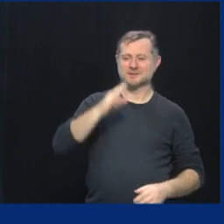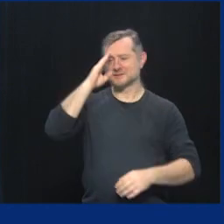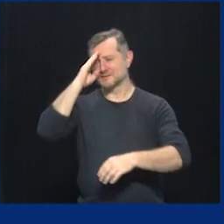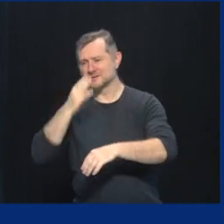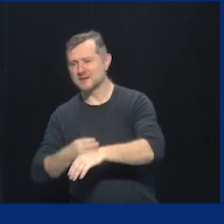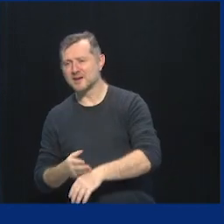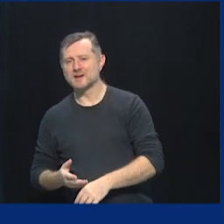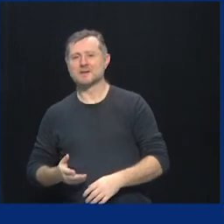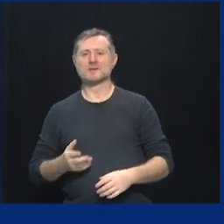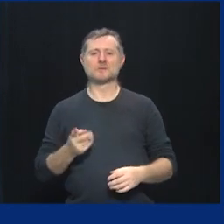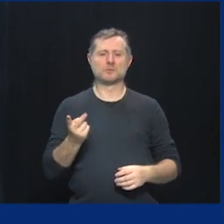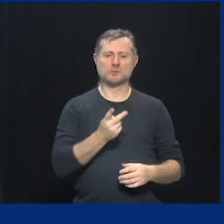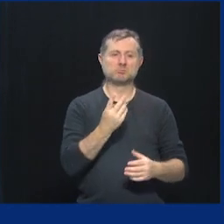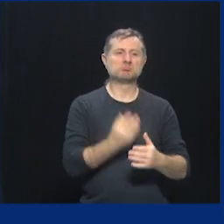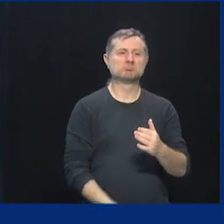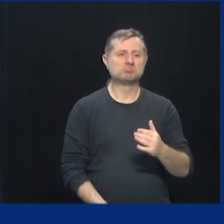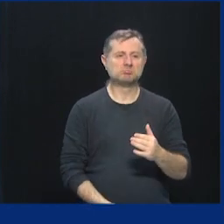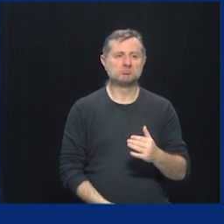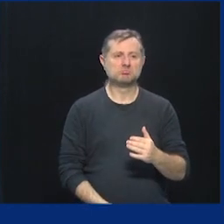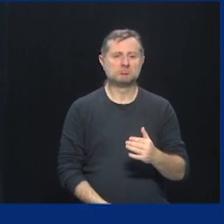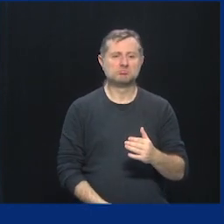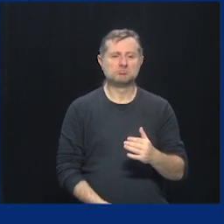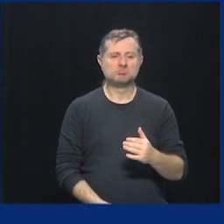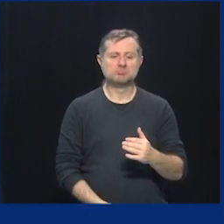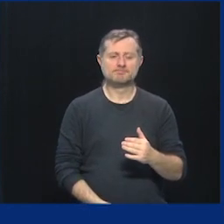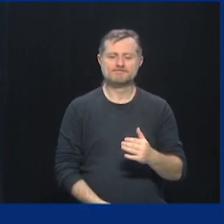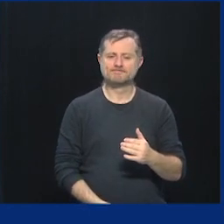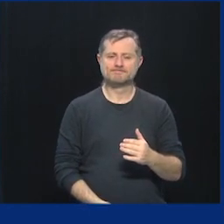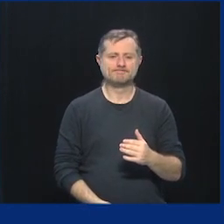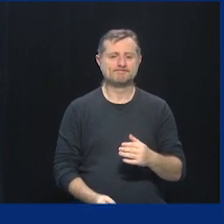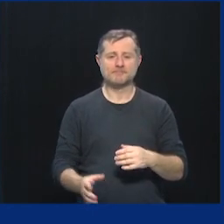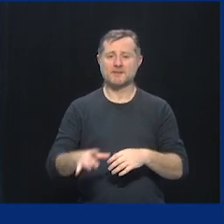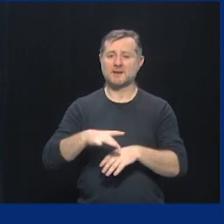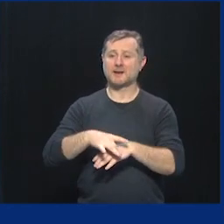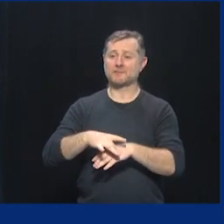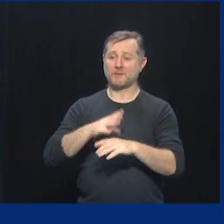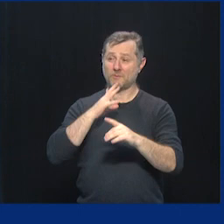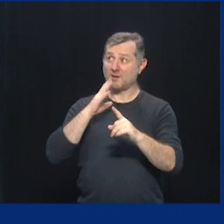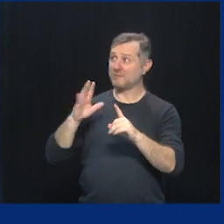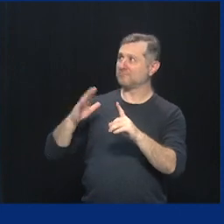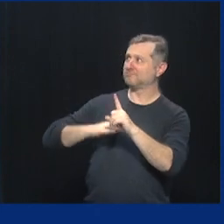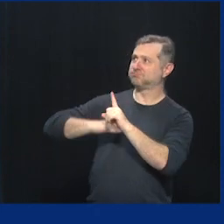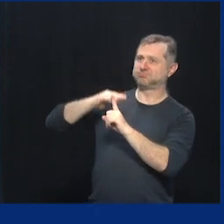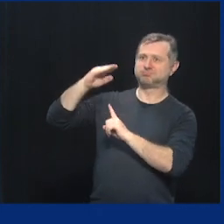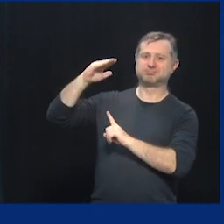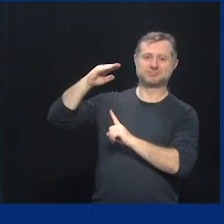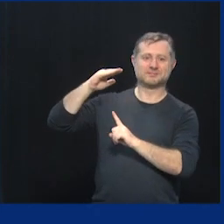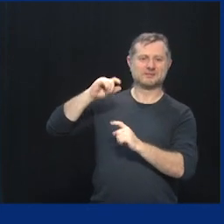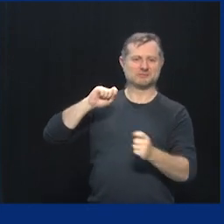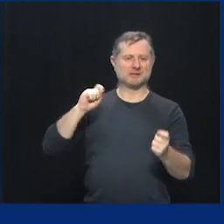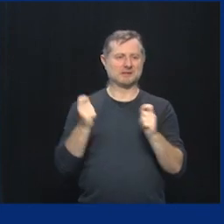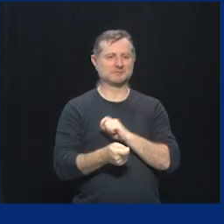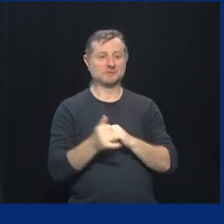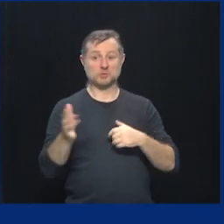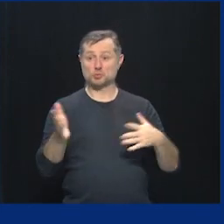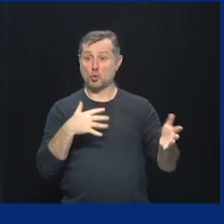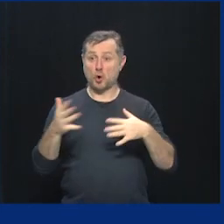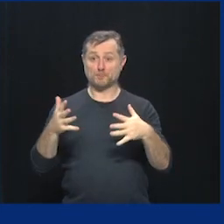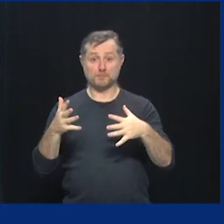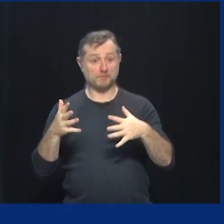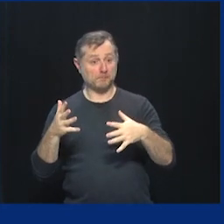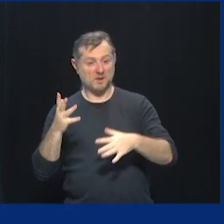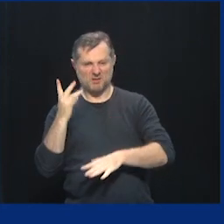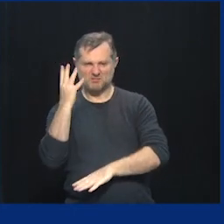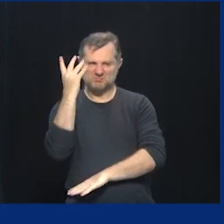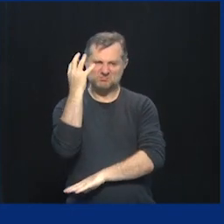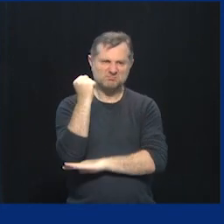gone from us because of climate change and these record storms. Storms that were once